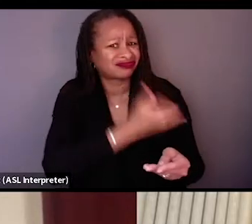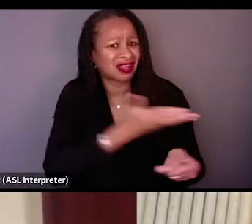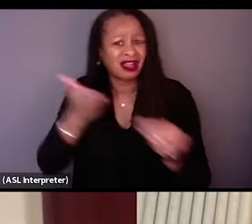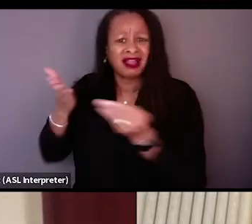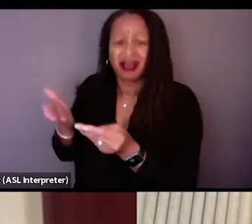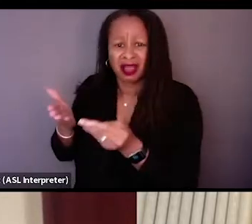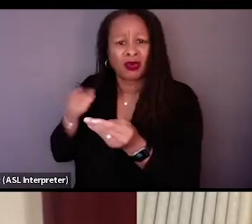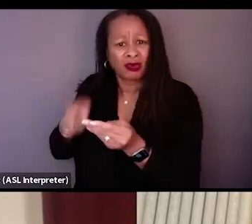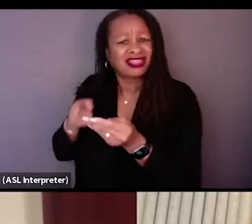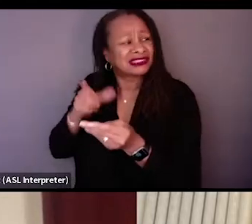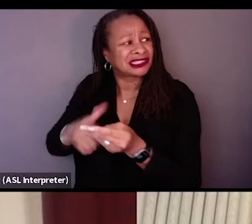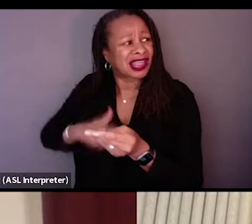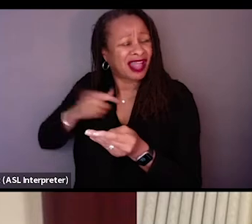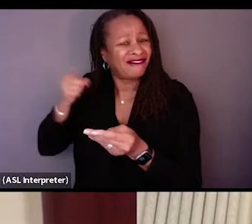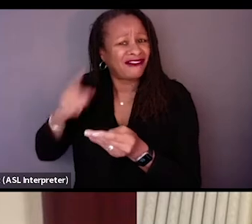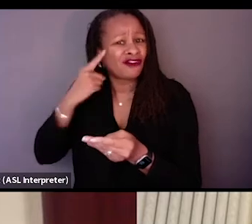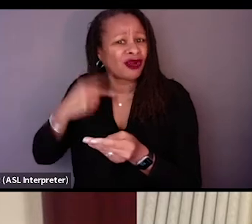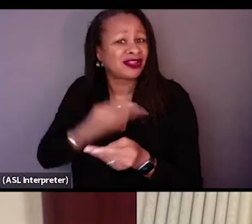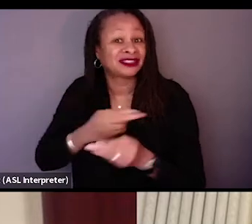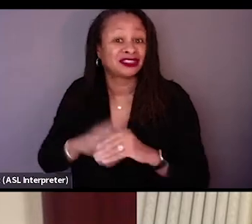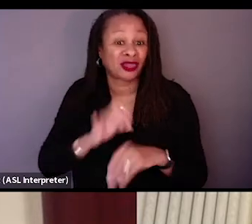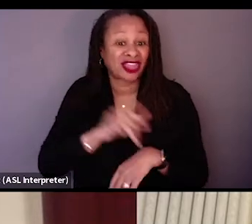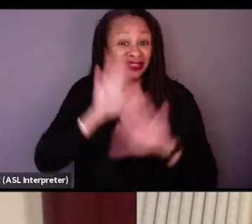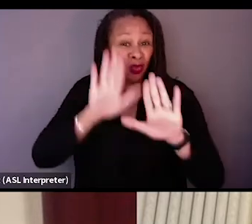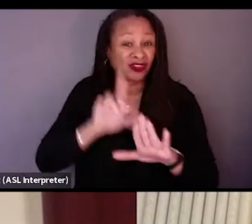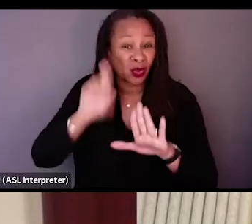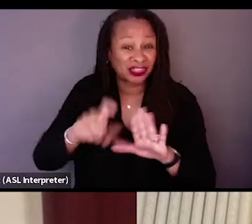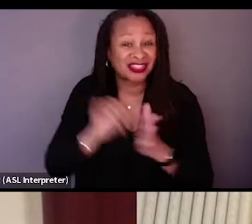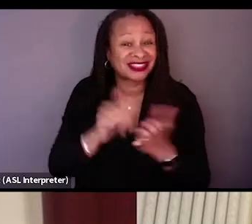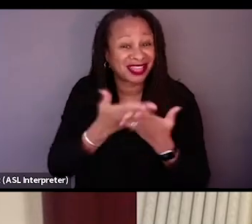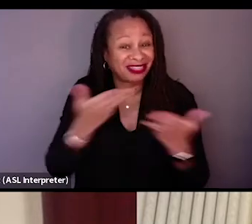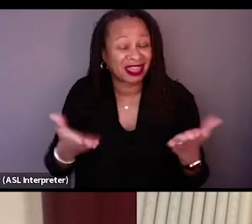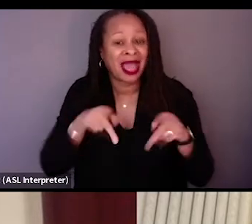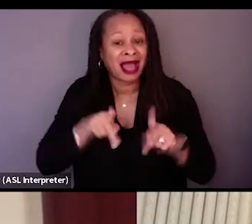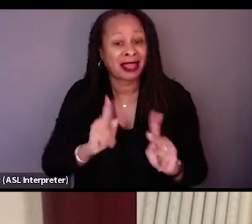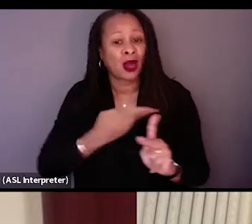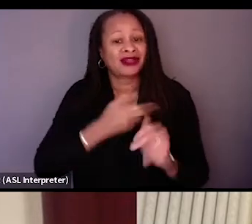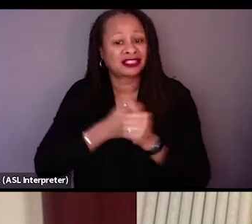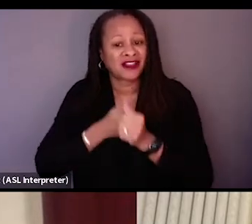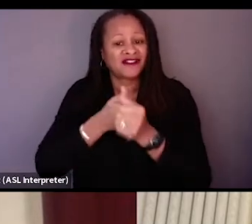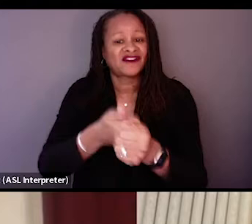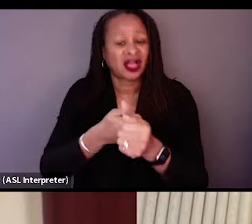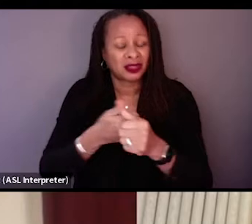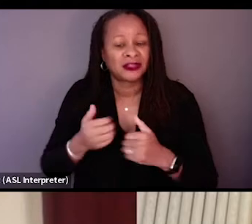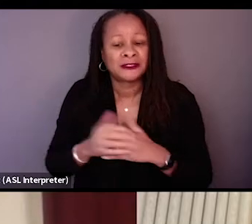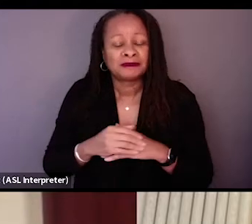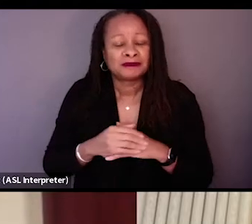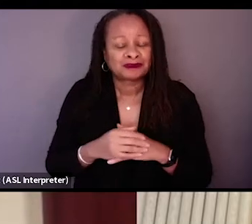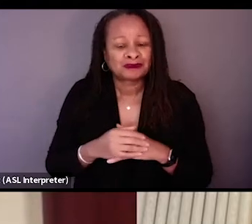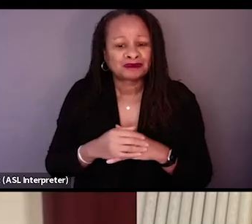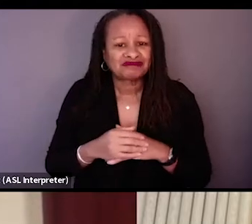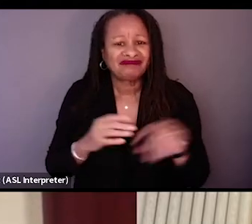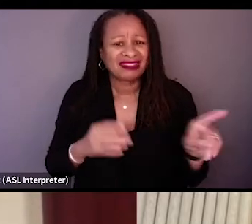is this thing that allowed us to follow these thoughts we had about, well, I don't know